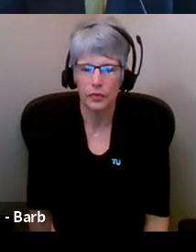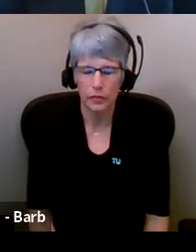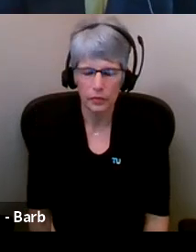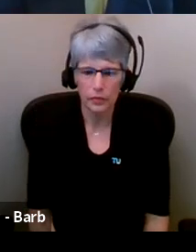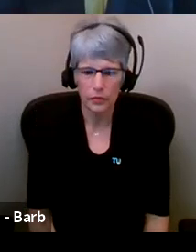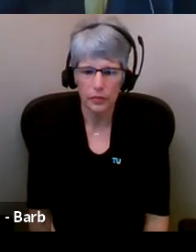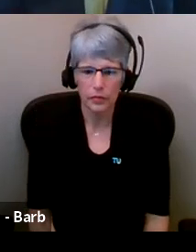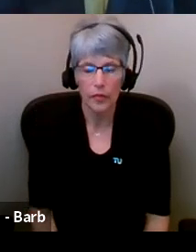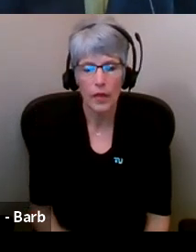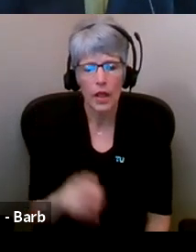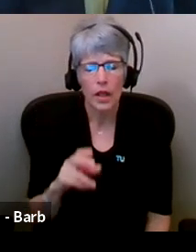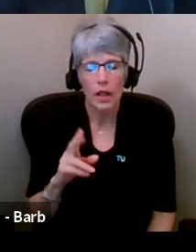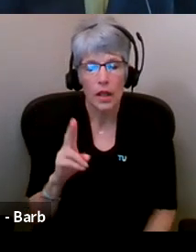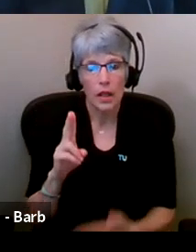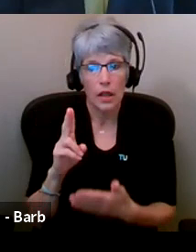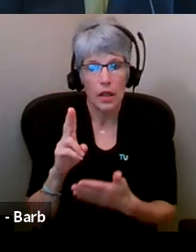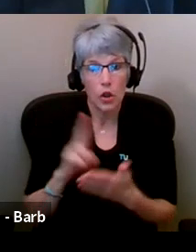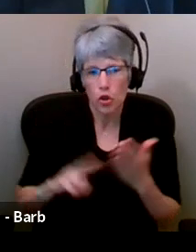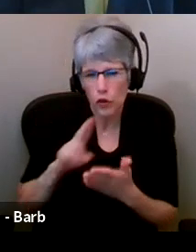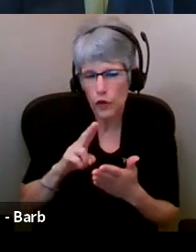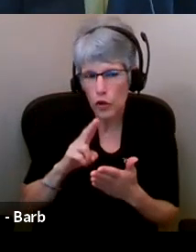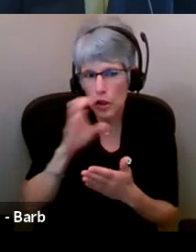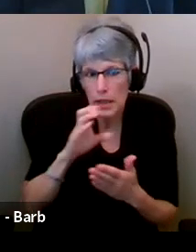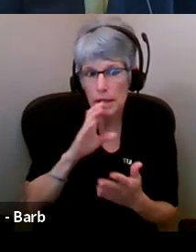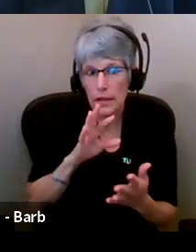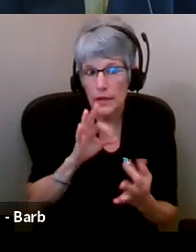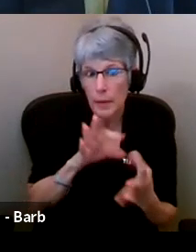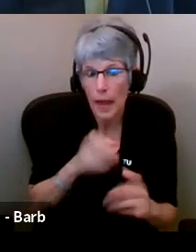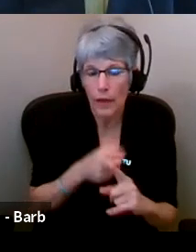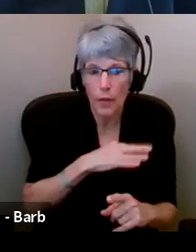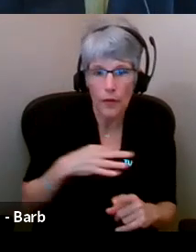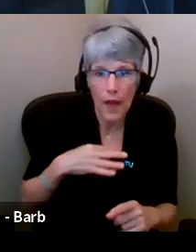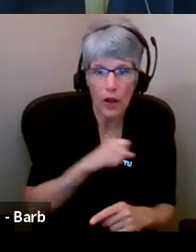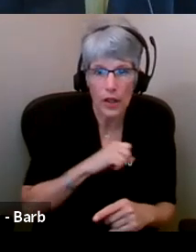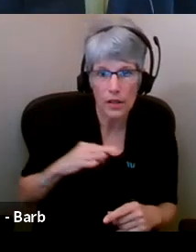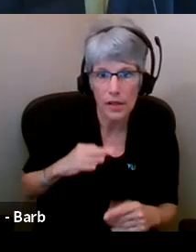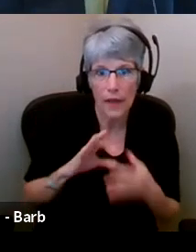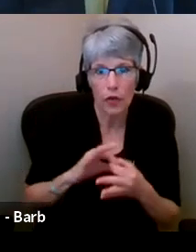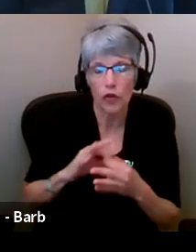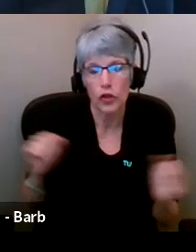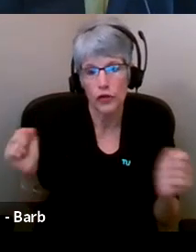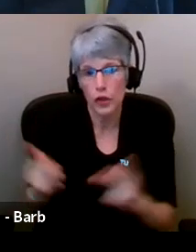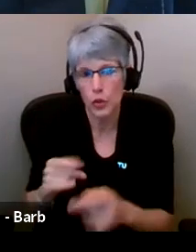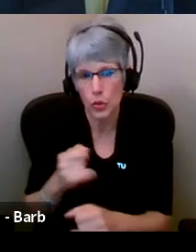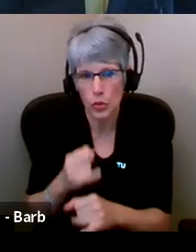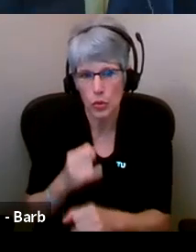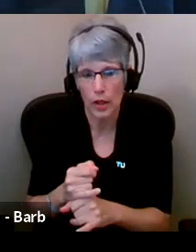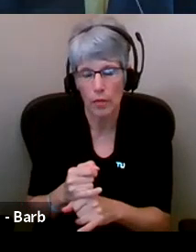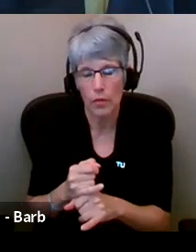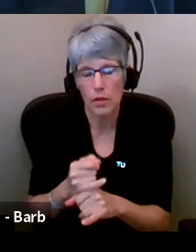Did the university seek input from faculty and staff in regards to the return to campus this